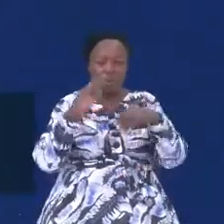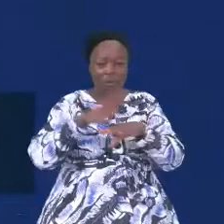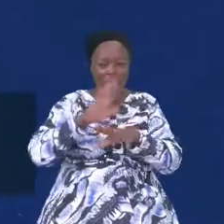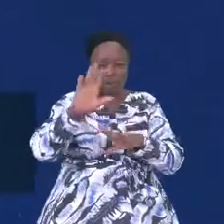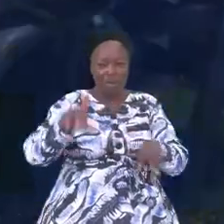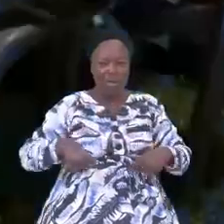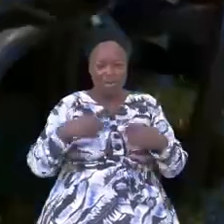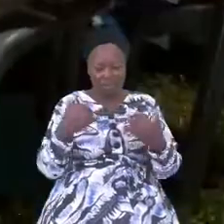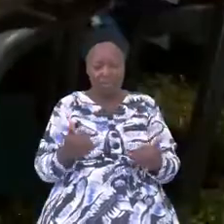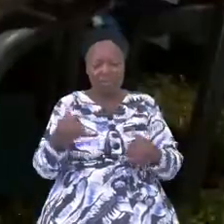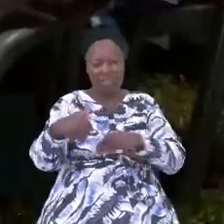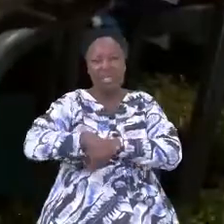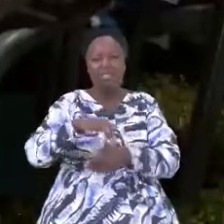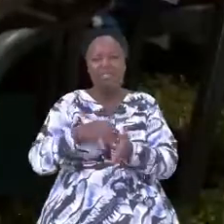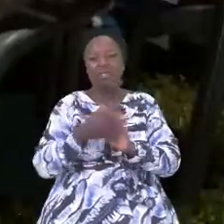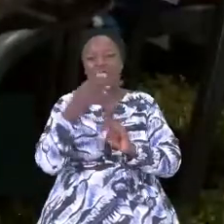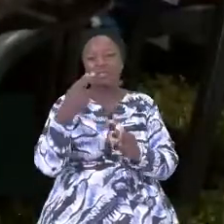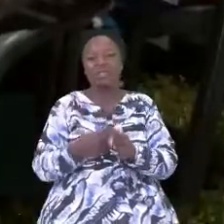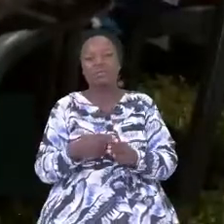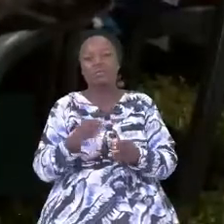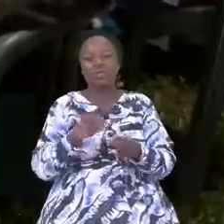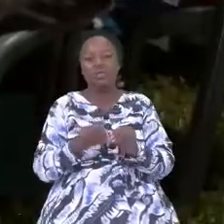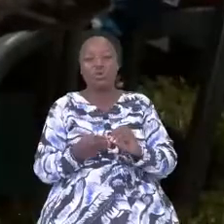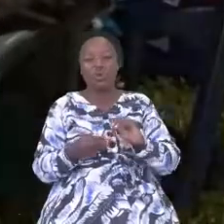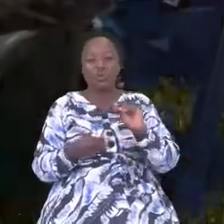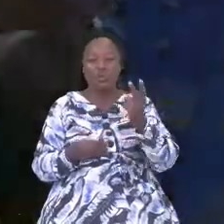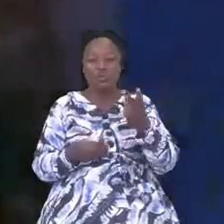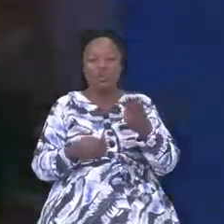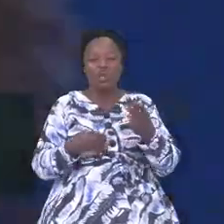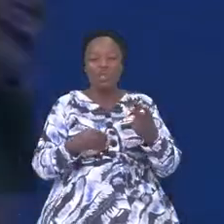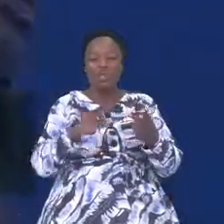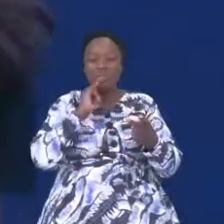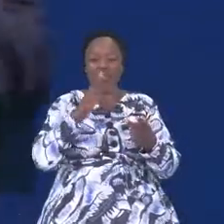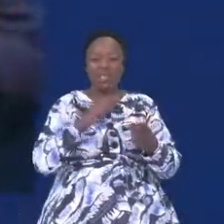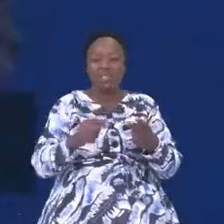in Jesus' name. Number two there is the cure.